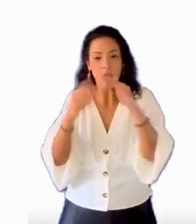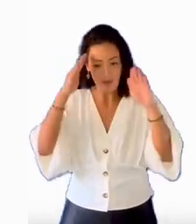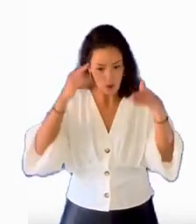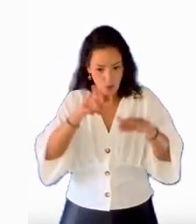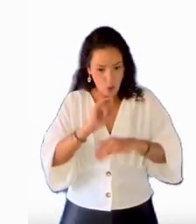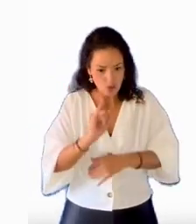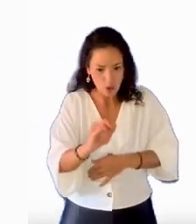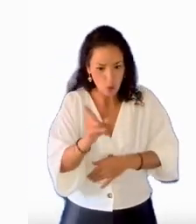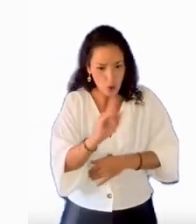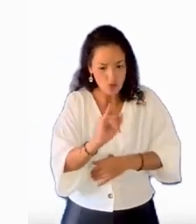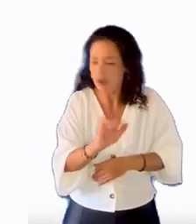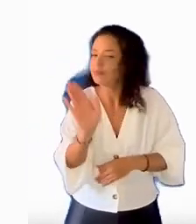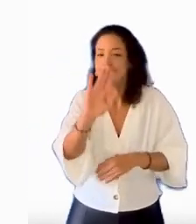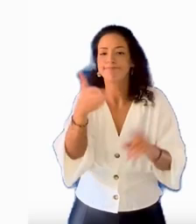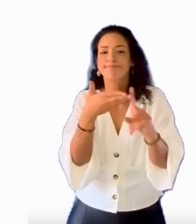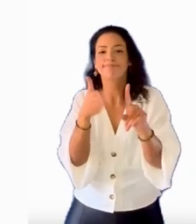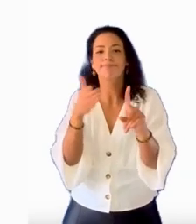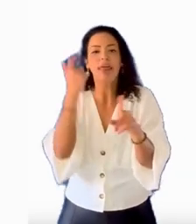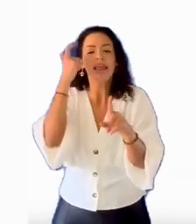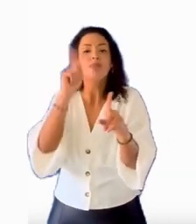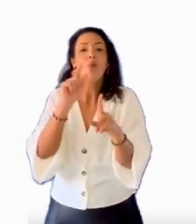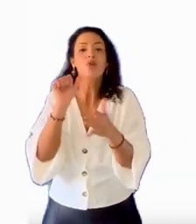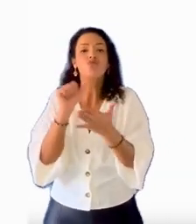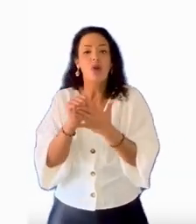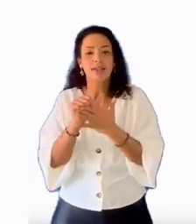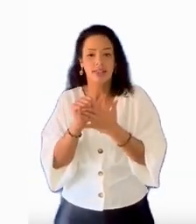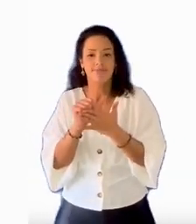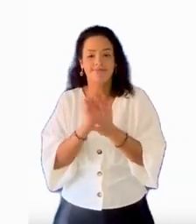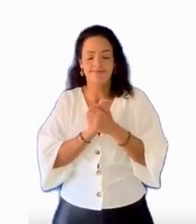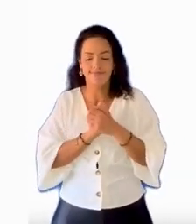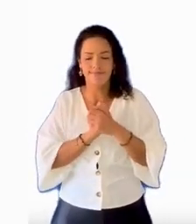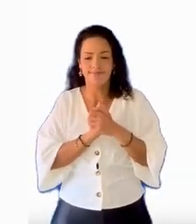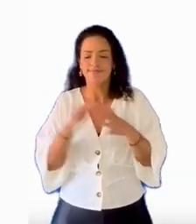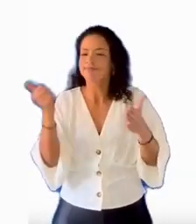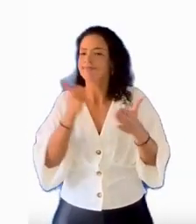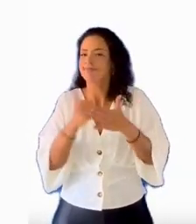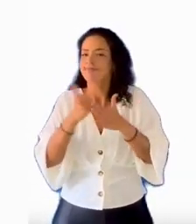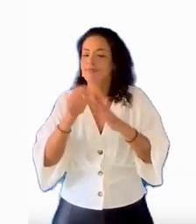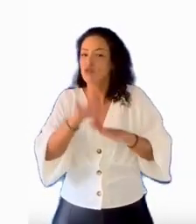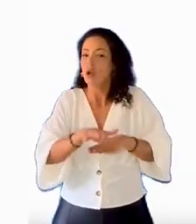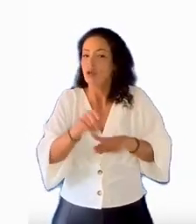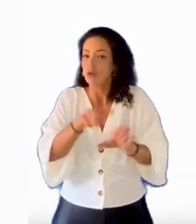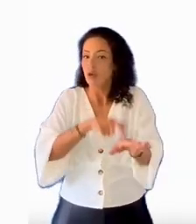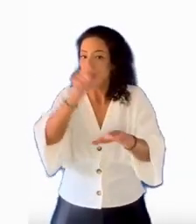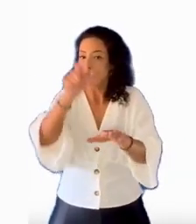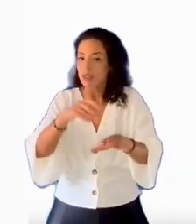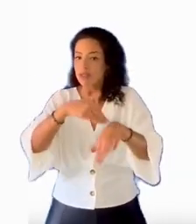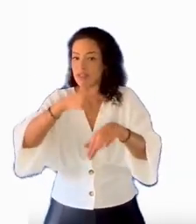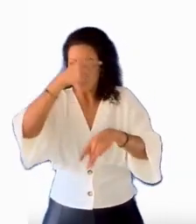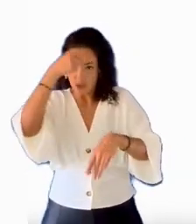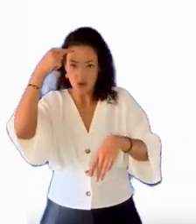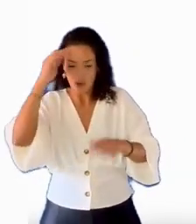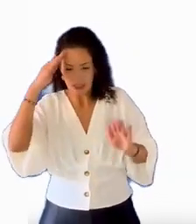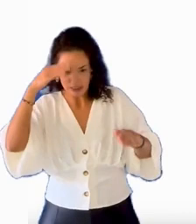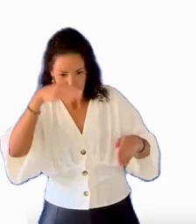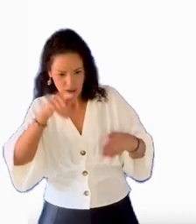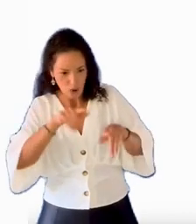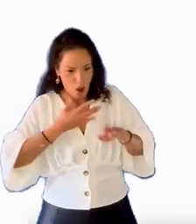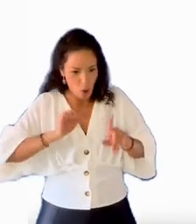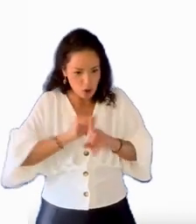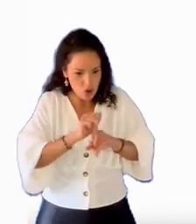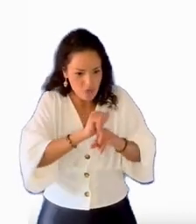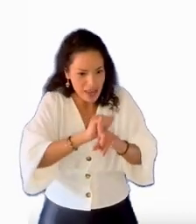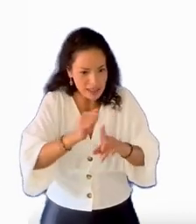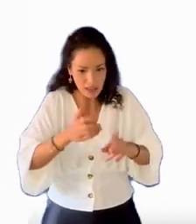what's wrong with their child to consider what's right with them. All too often when a child or young person is affected by trauma, we focus on fixing